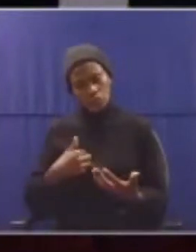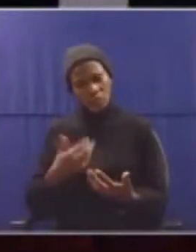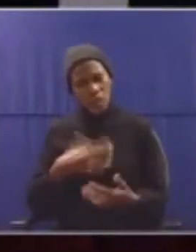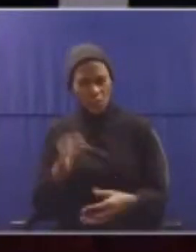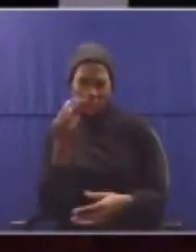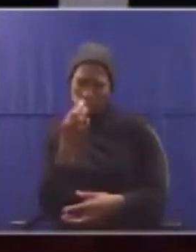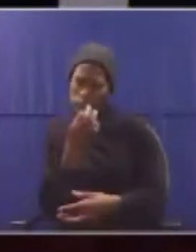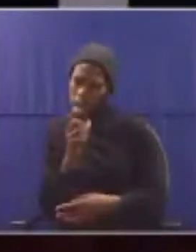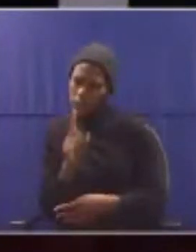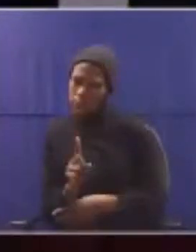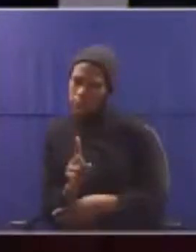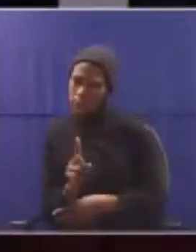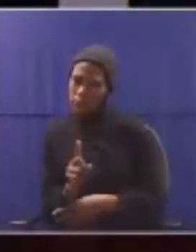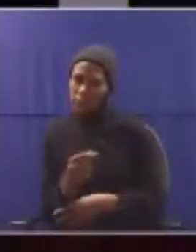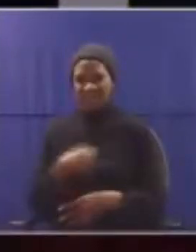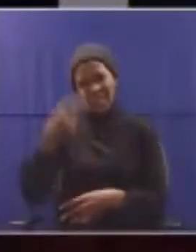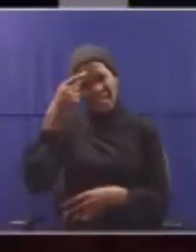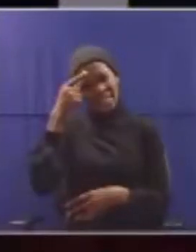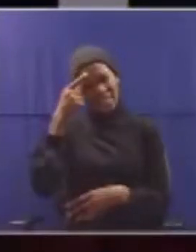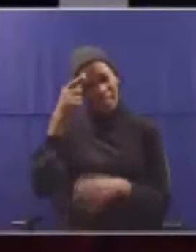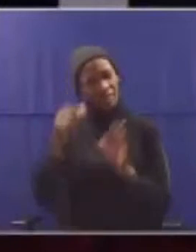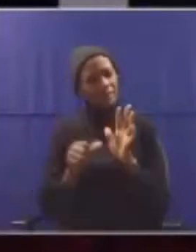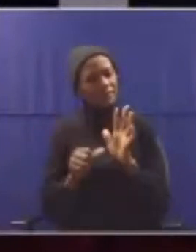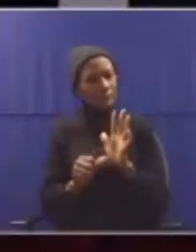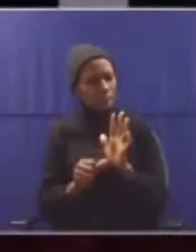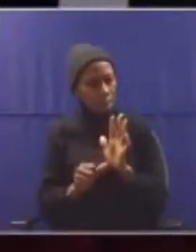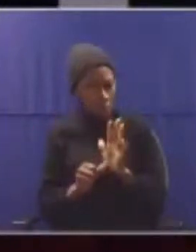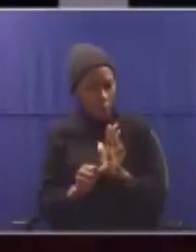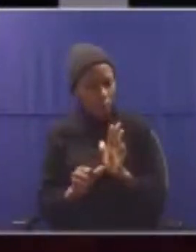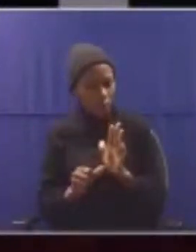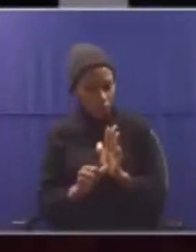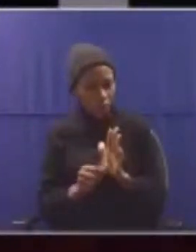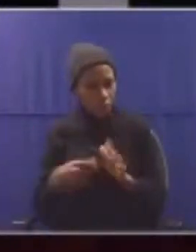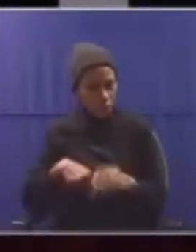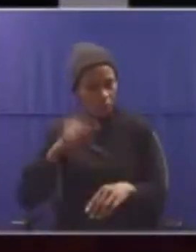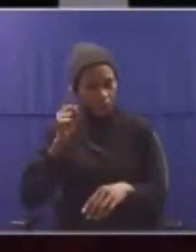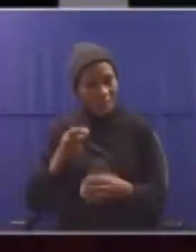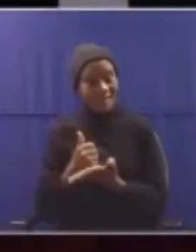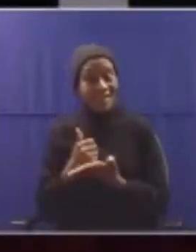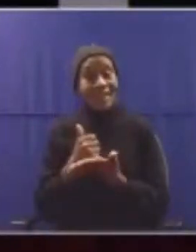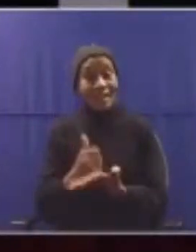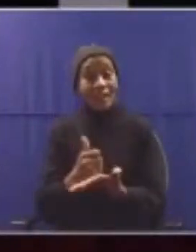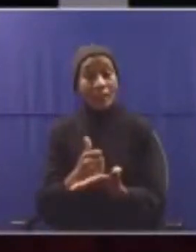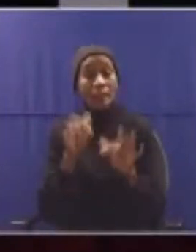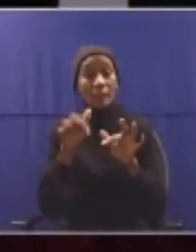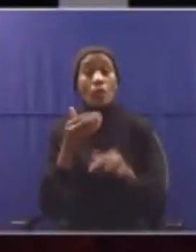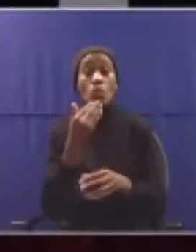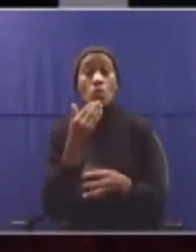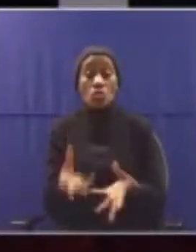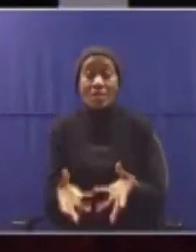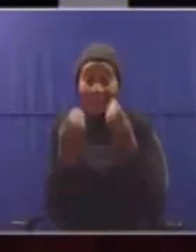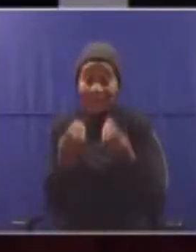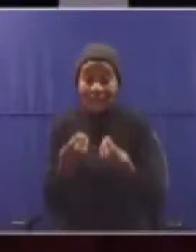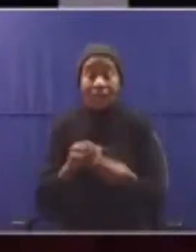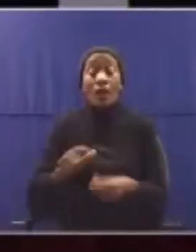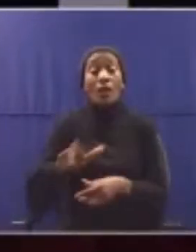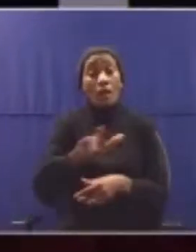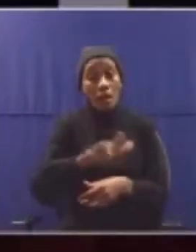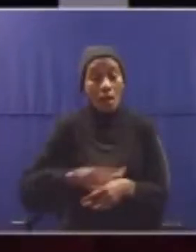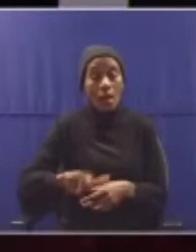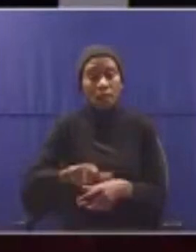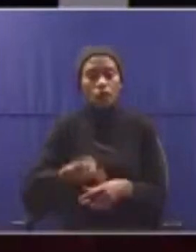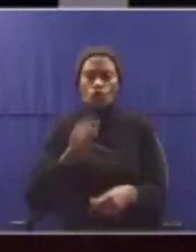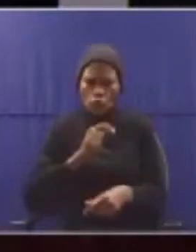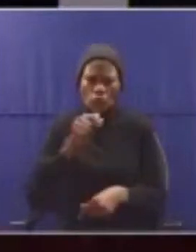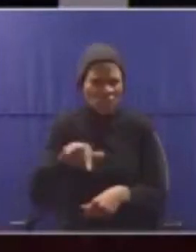that I think it's important that we must help beneficiaries of land reform to become